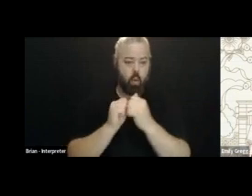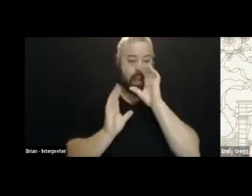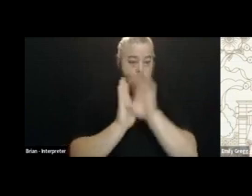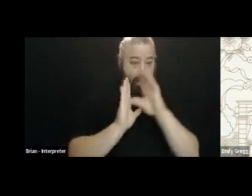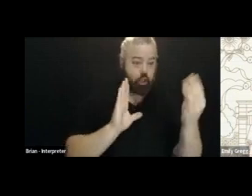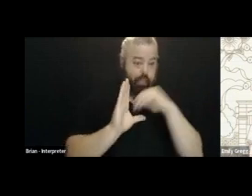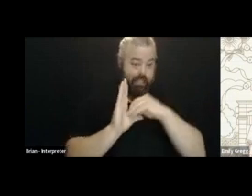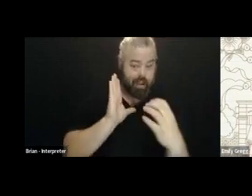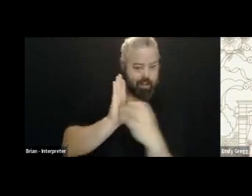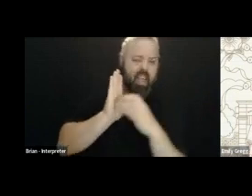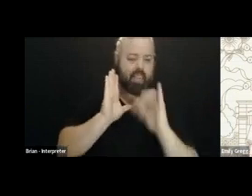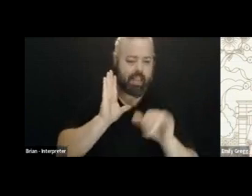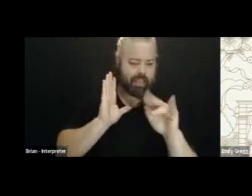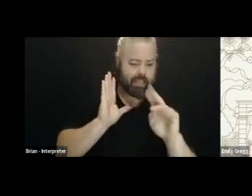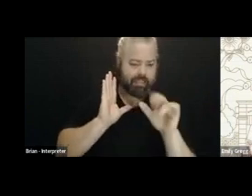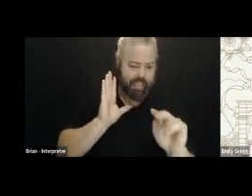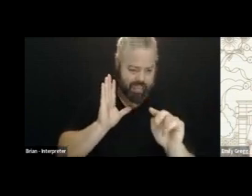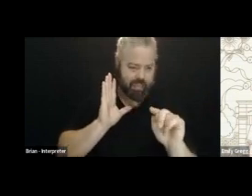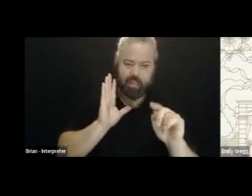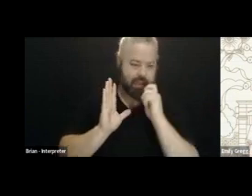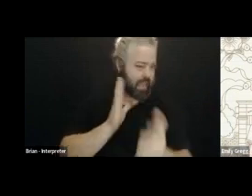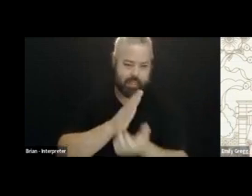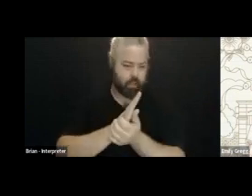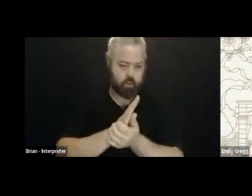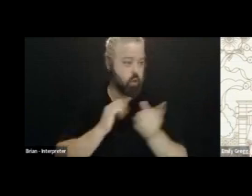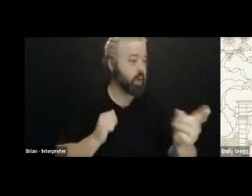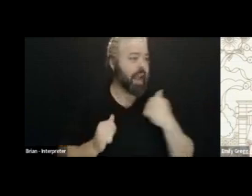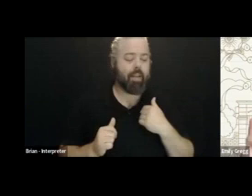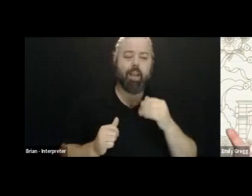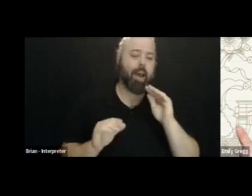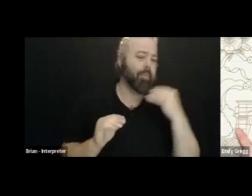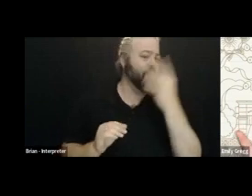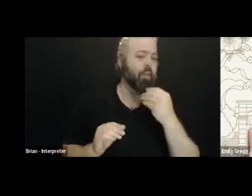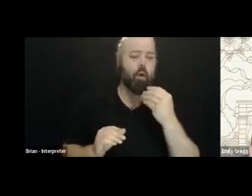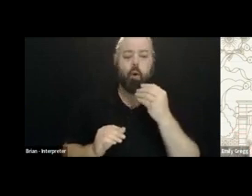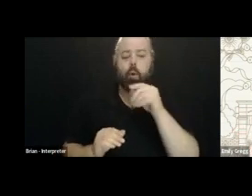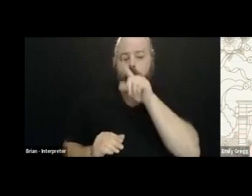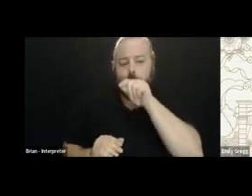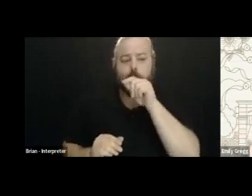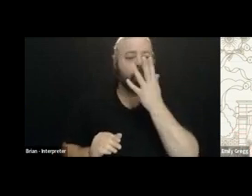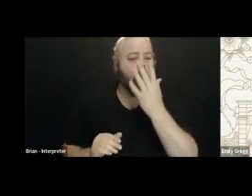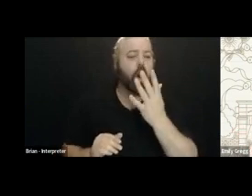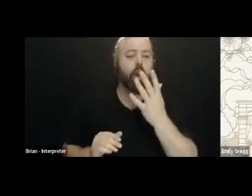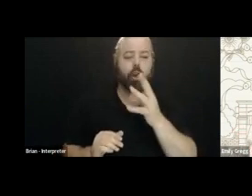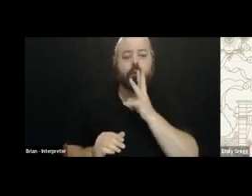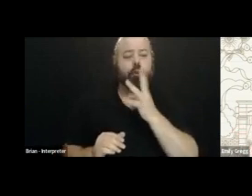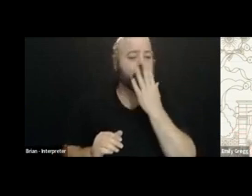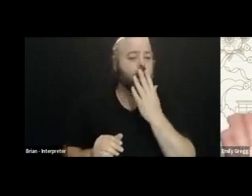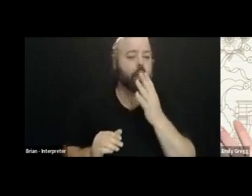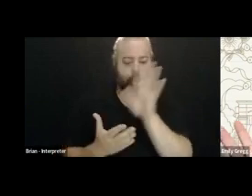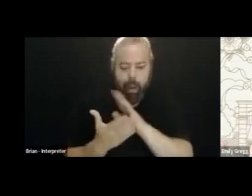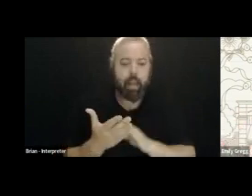have a little screenshot here. We have this beautiful bird watercolor painting. And now if you double click on that image in the email